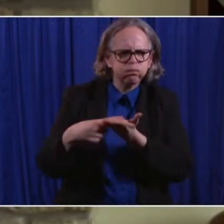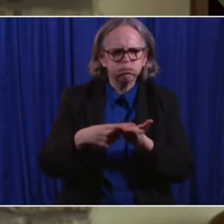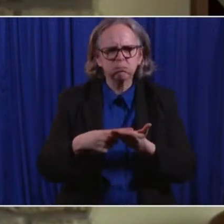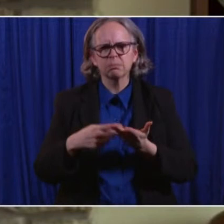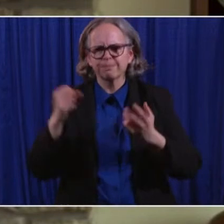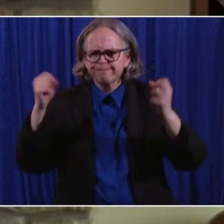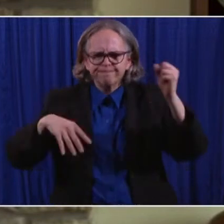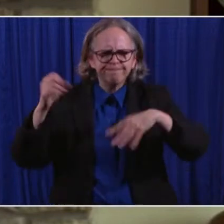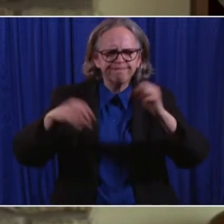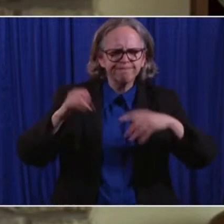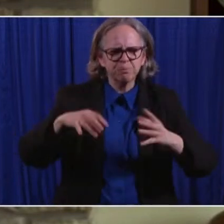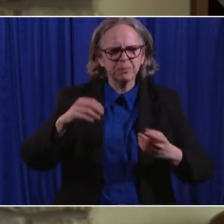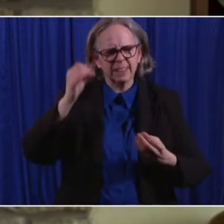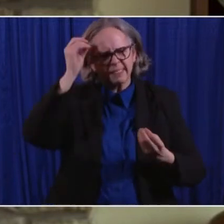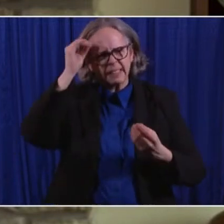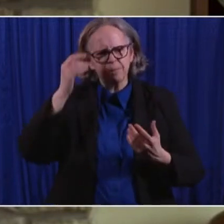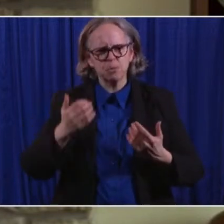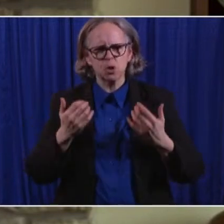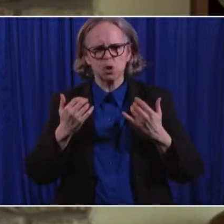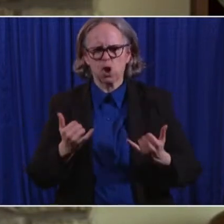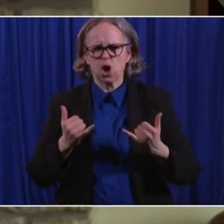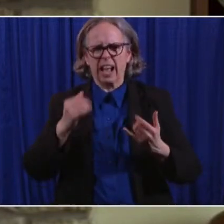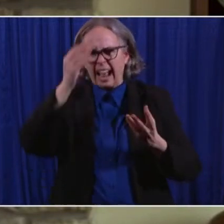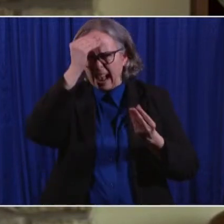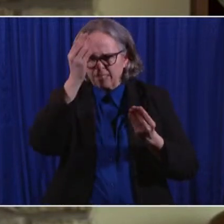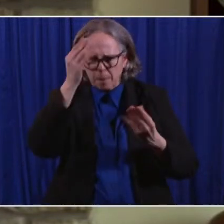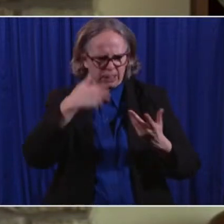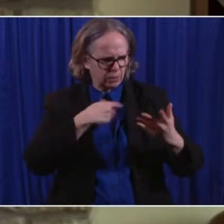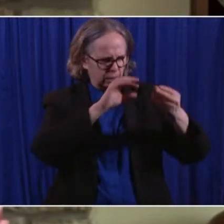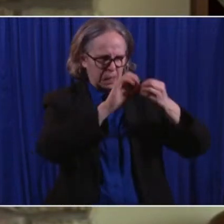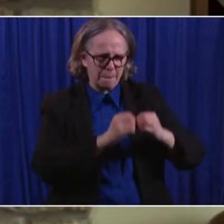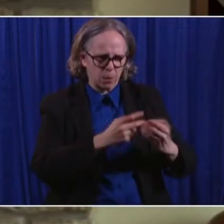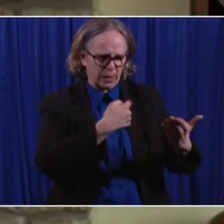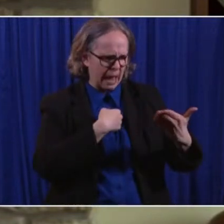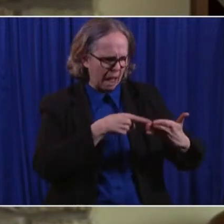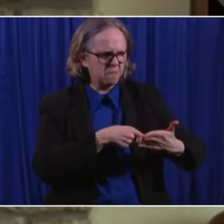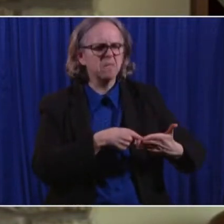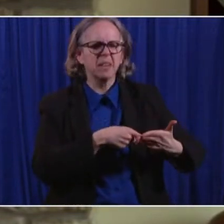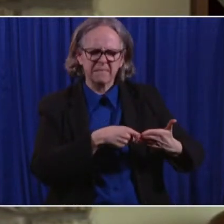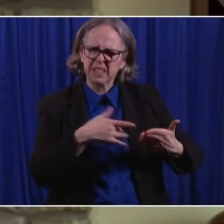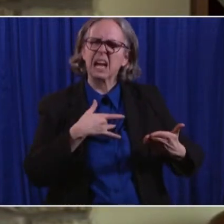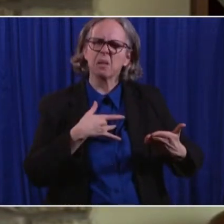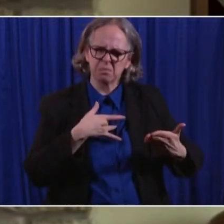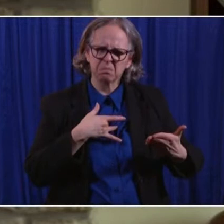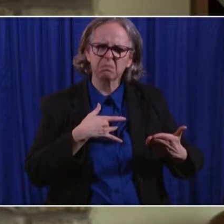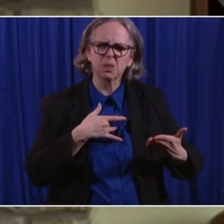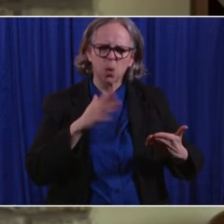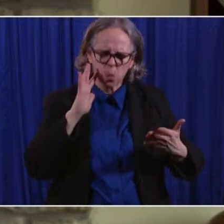of you, it's our anticipation that we will be able to have full county fairs